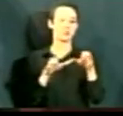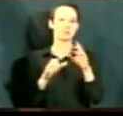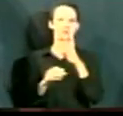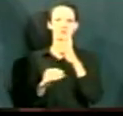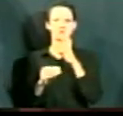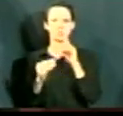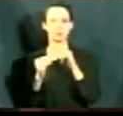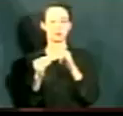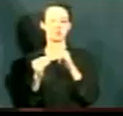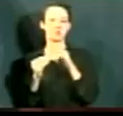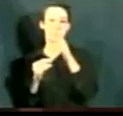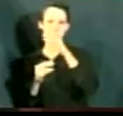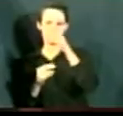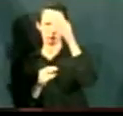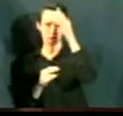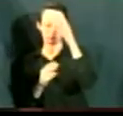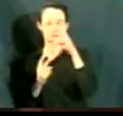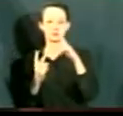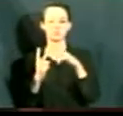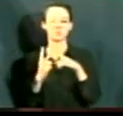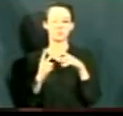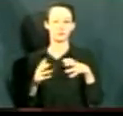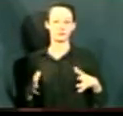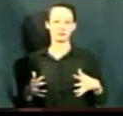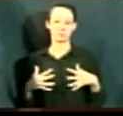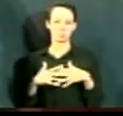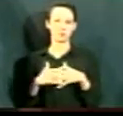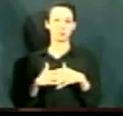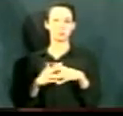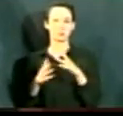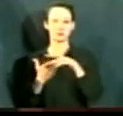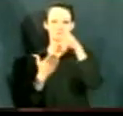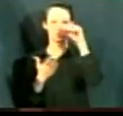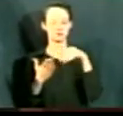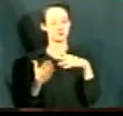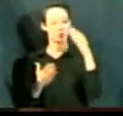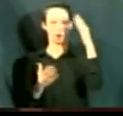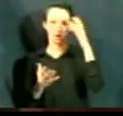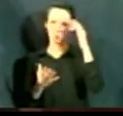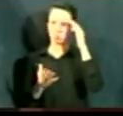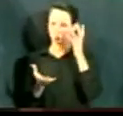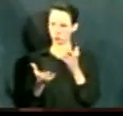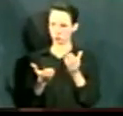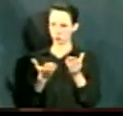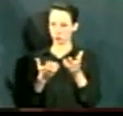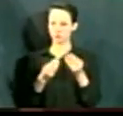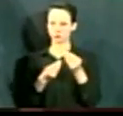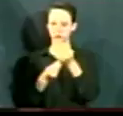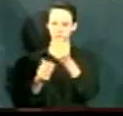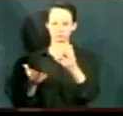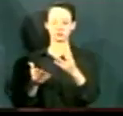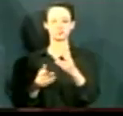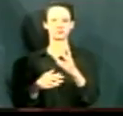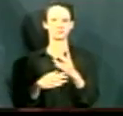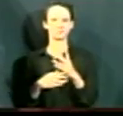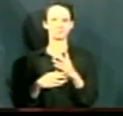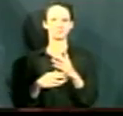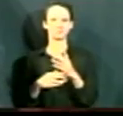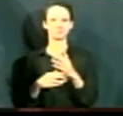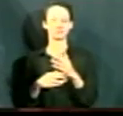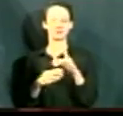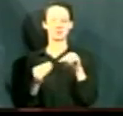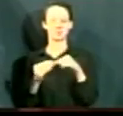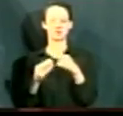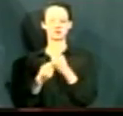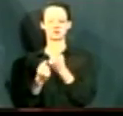pregnant students. I just want to be sure that everyone concerned with safety in our schools knows about this. I have a